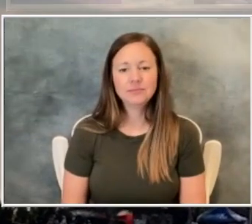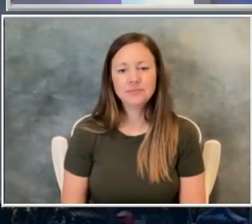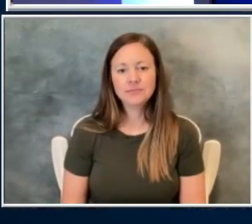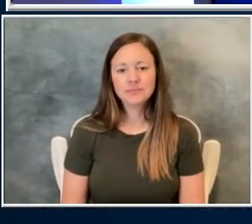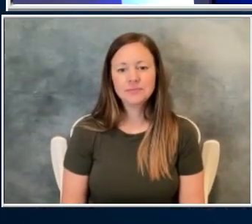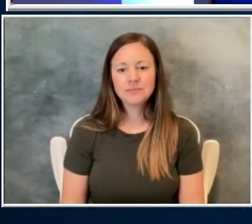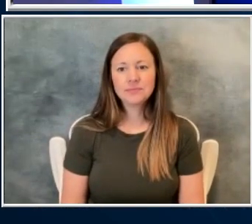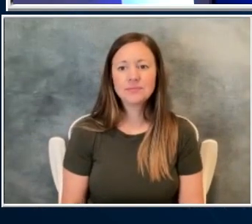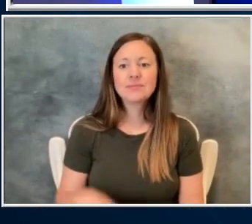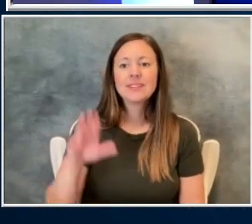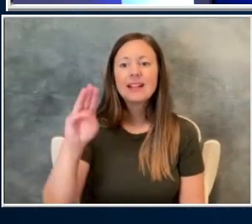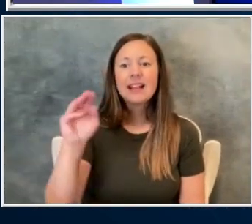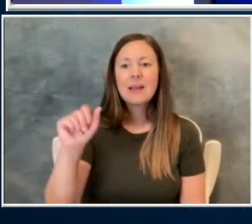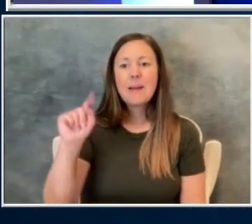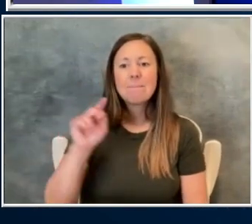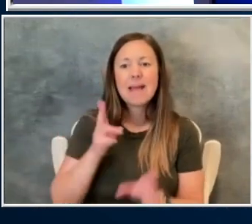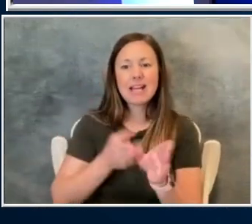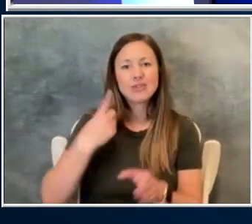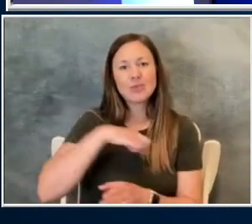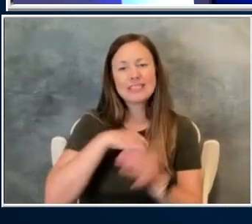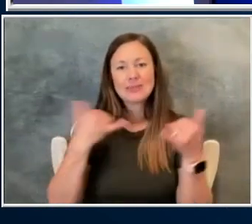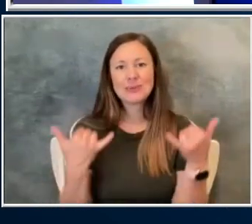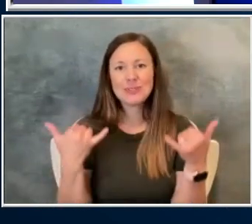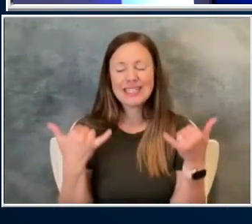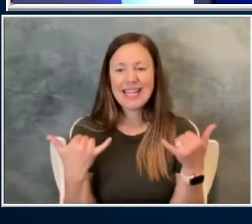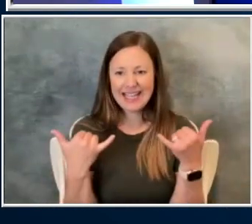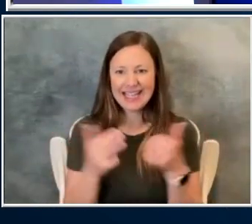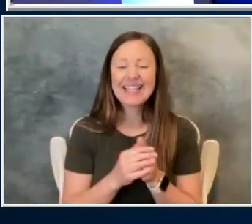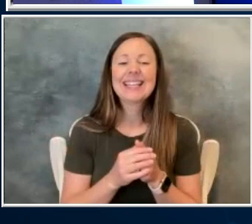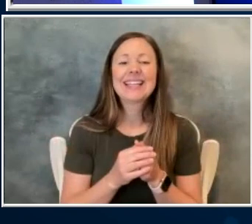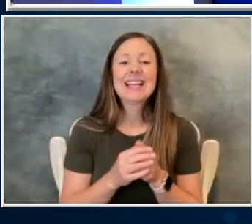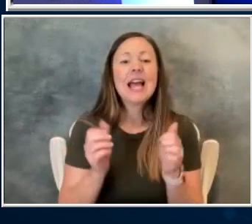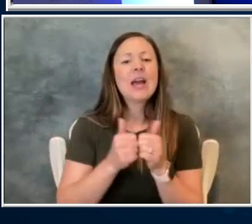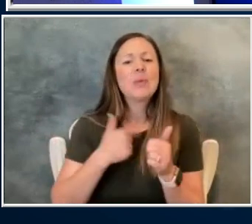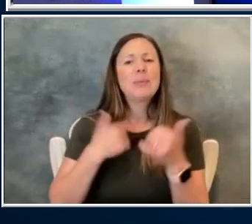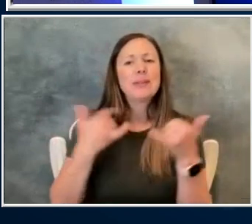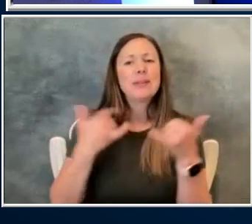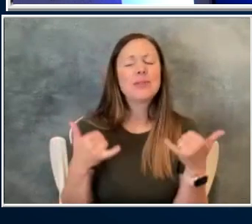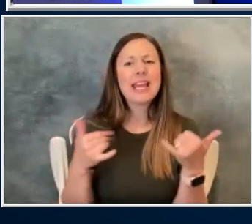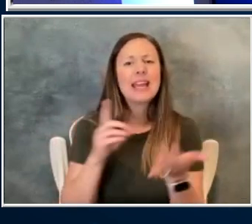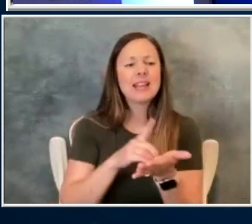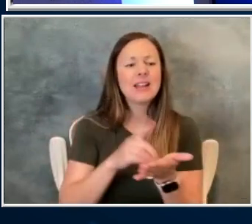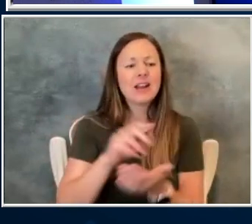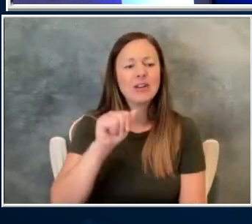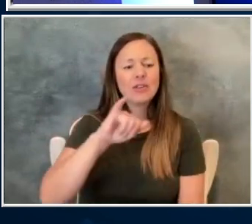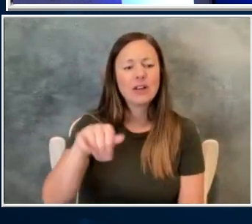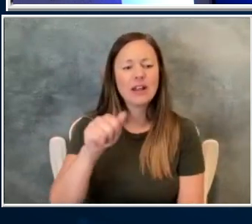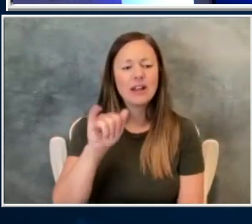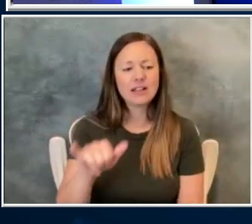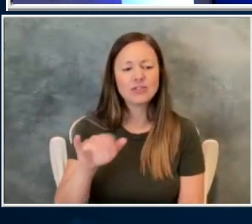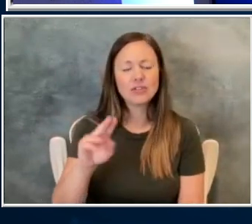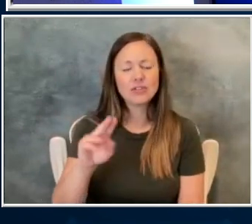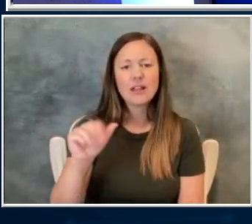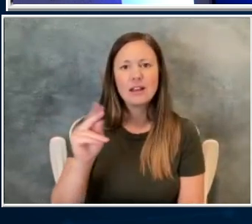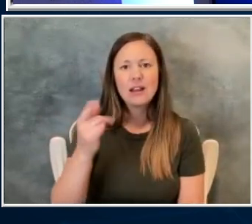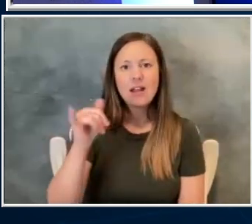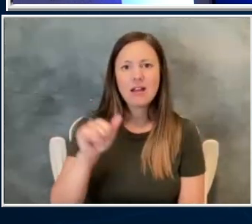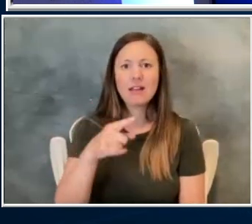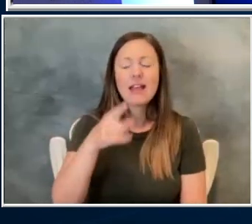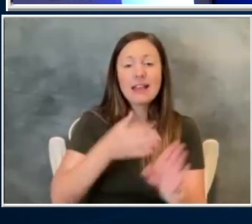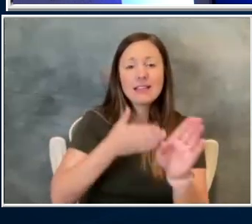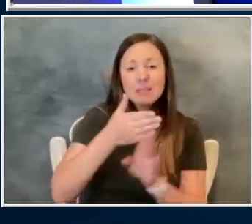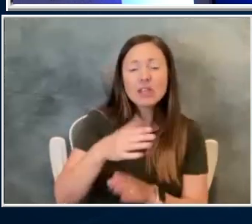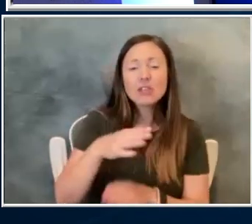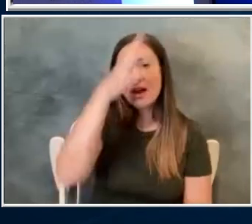Matt Boling joins us today, and here in studio with me is urologist Dr. AJ Nangia. Dr. Nangia specializes in men's reproductive health